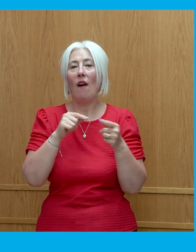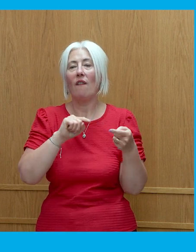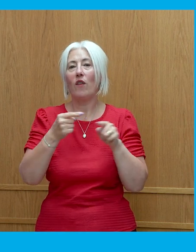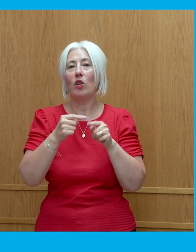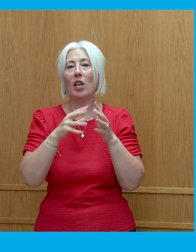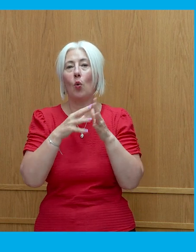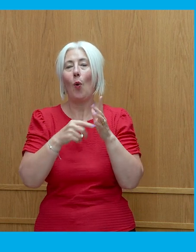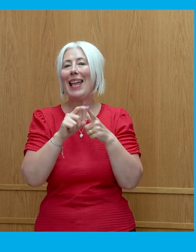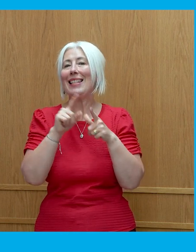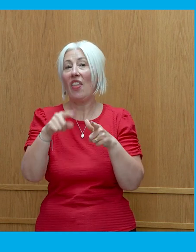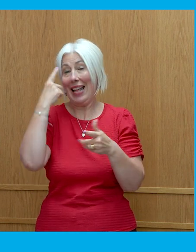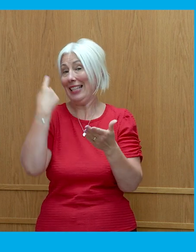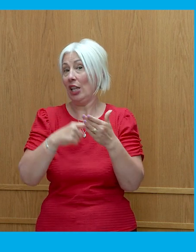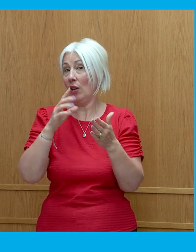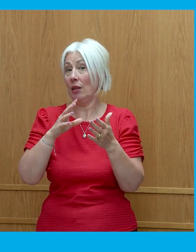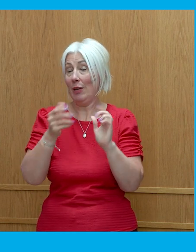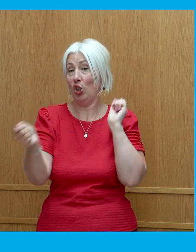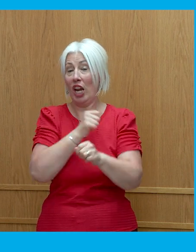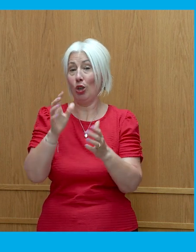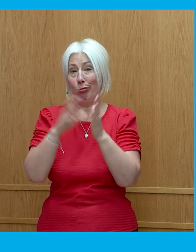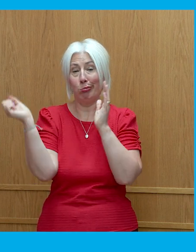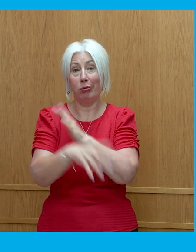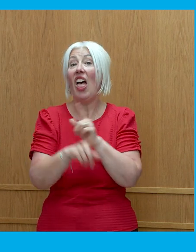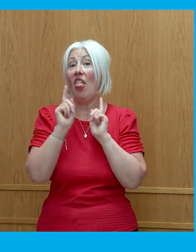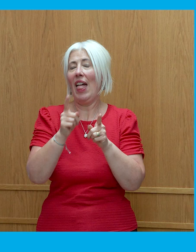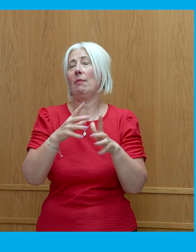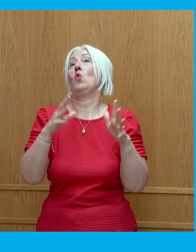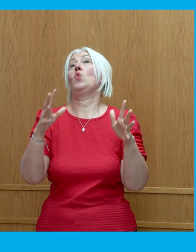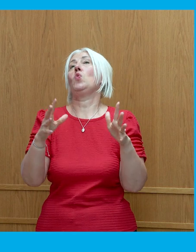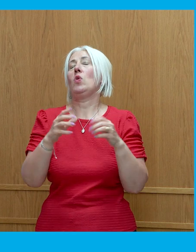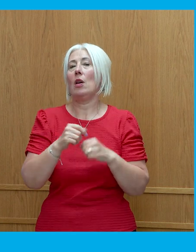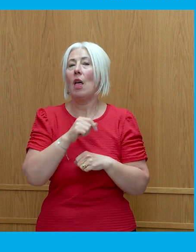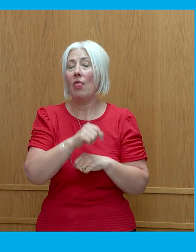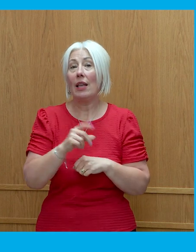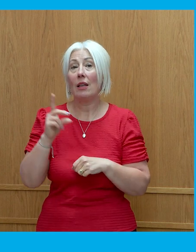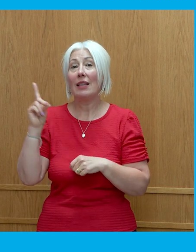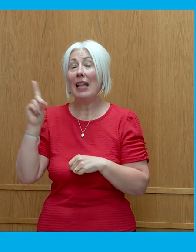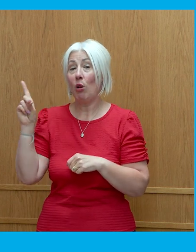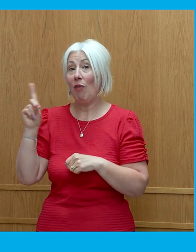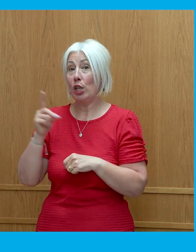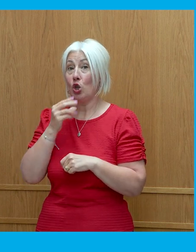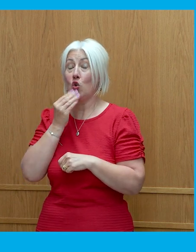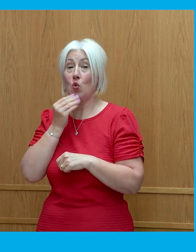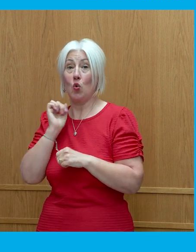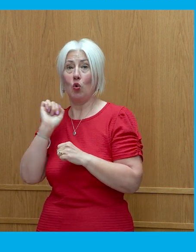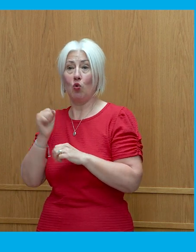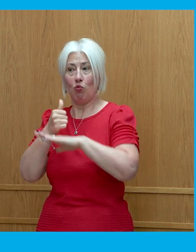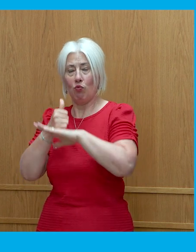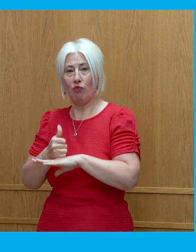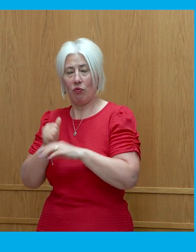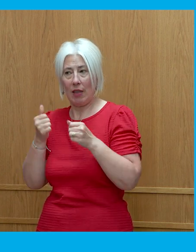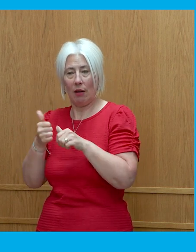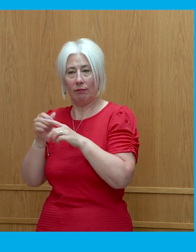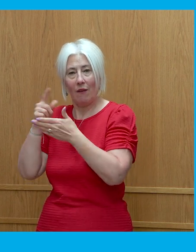decision, and I think the Democrats obviously use that to try and galvanize their base. I'm not quite sure how. I